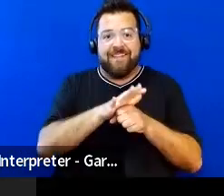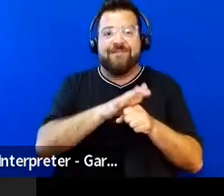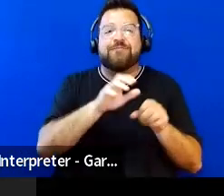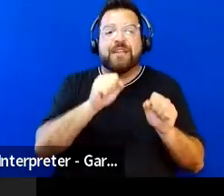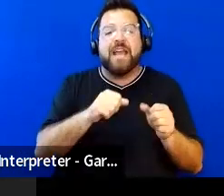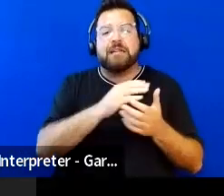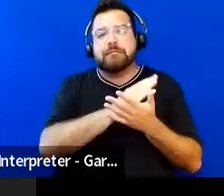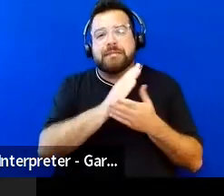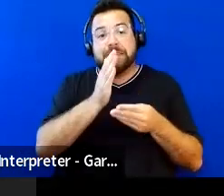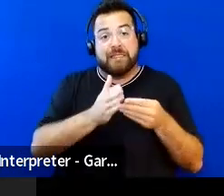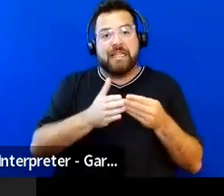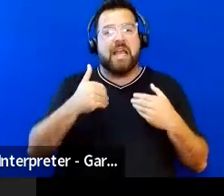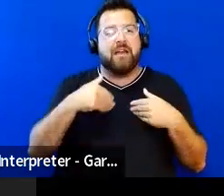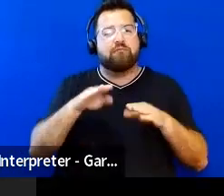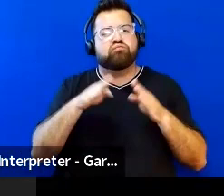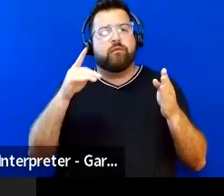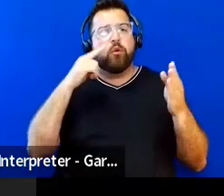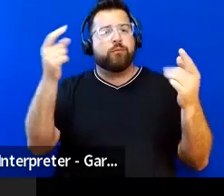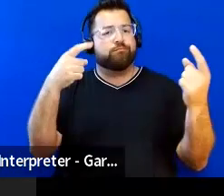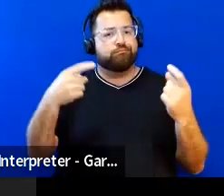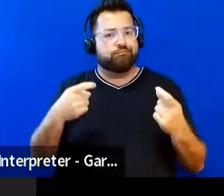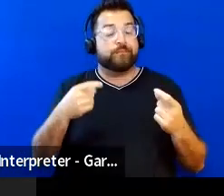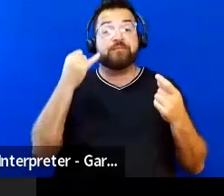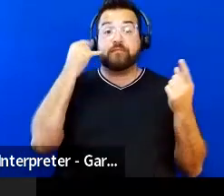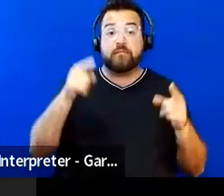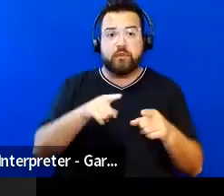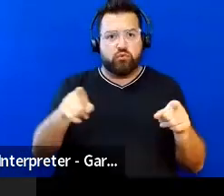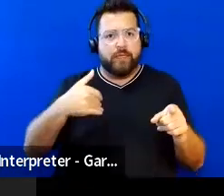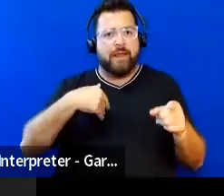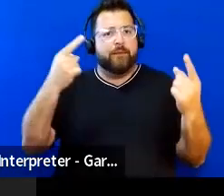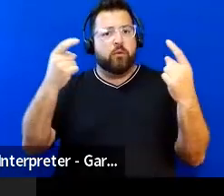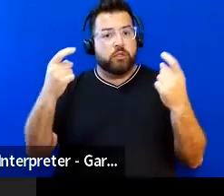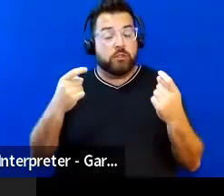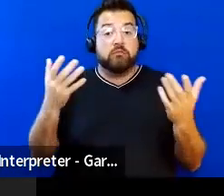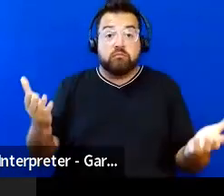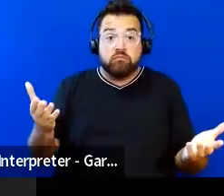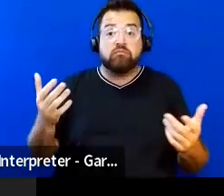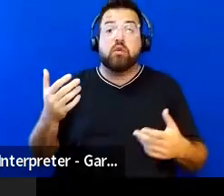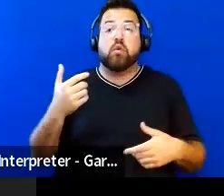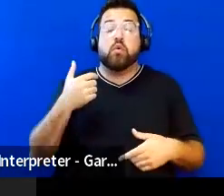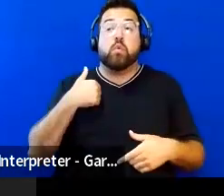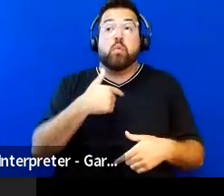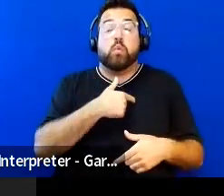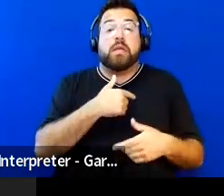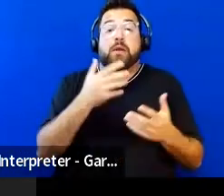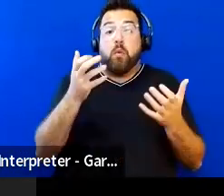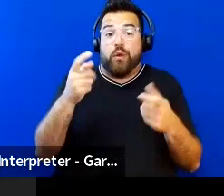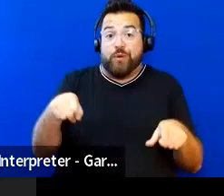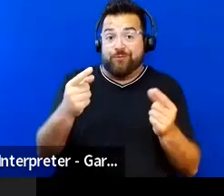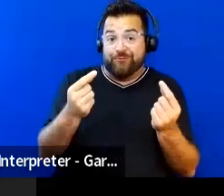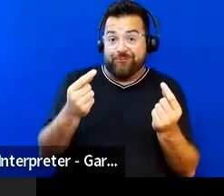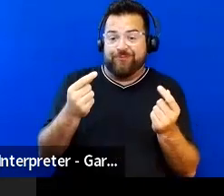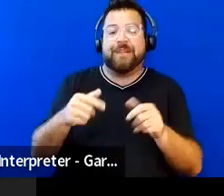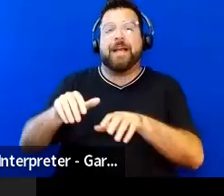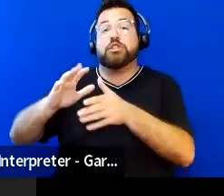end. If you do have questions, what we're going to ask you to do is to go ahead and type them